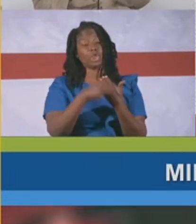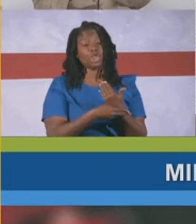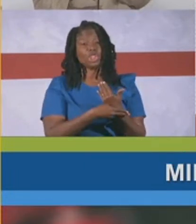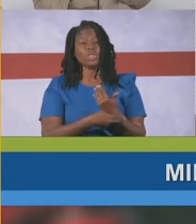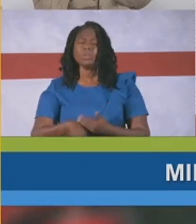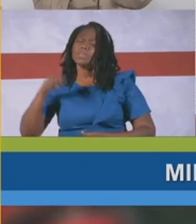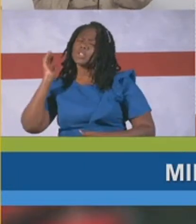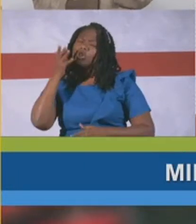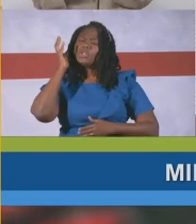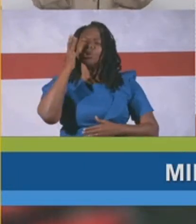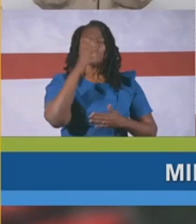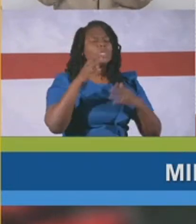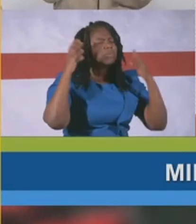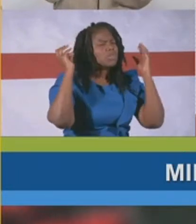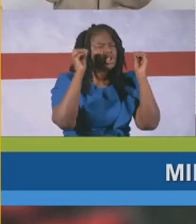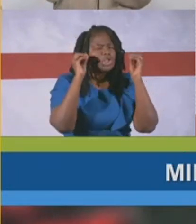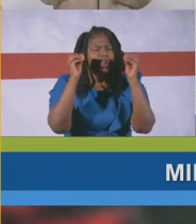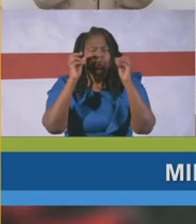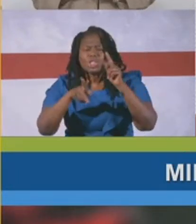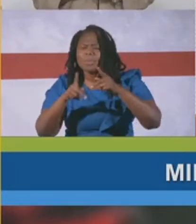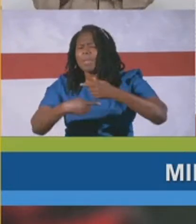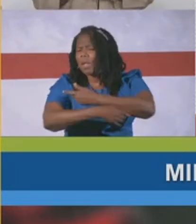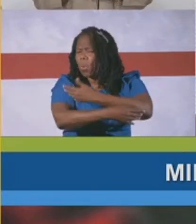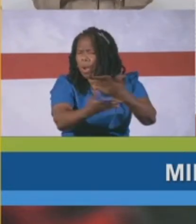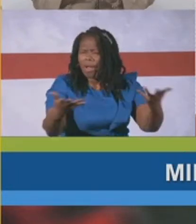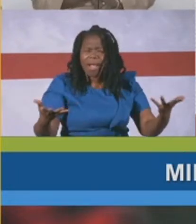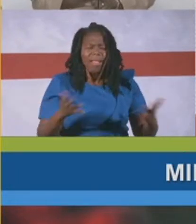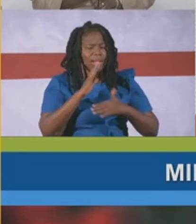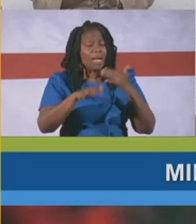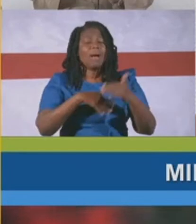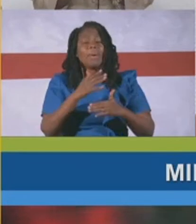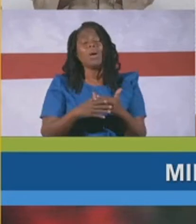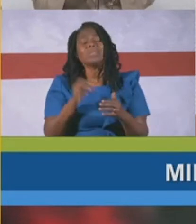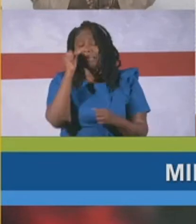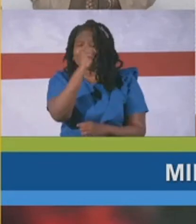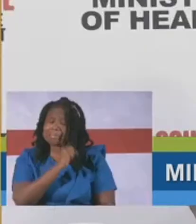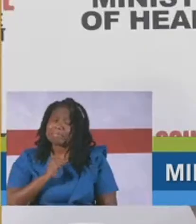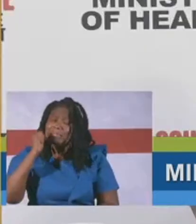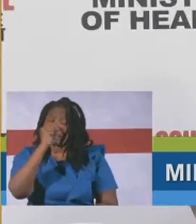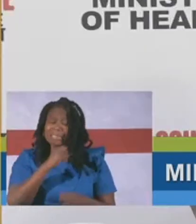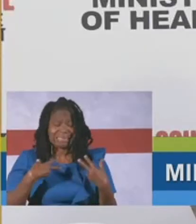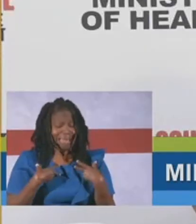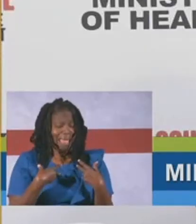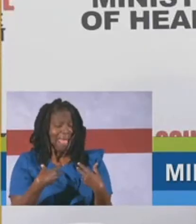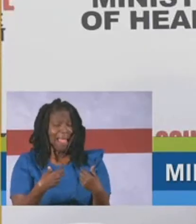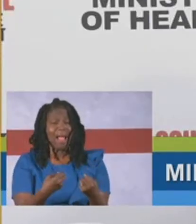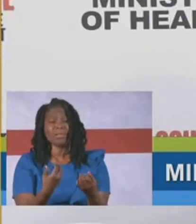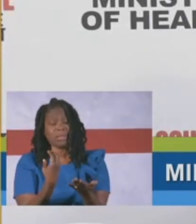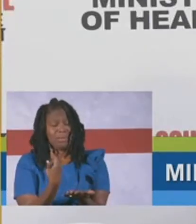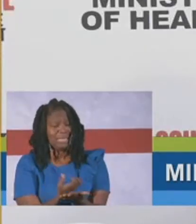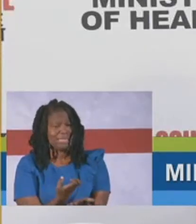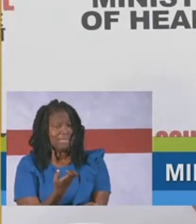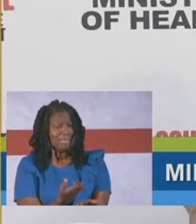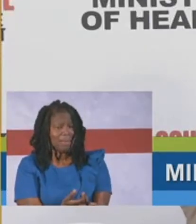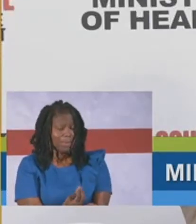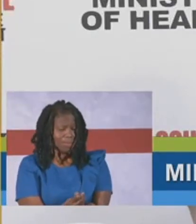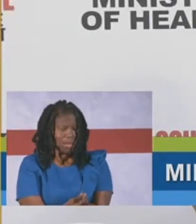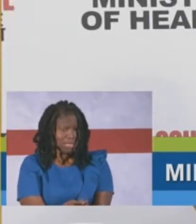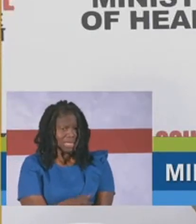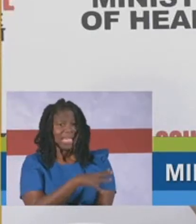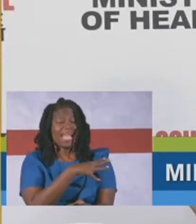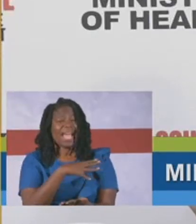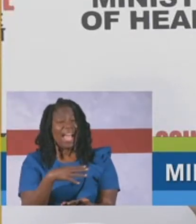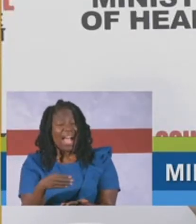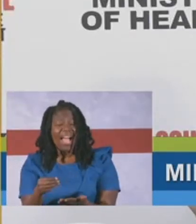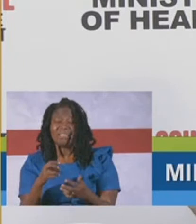know about the severe health, economic, and sometimes social associations with